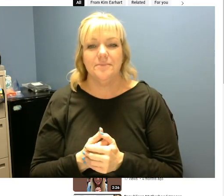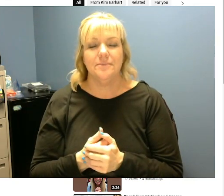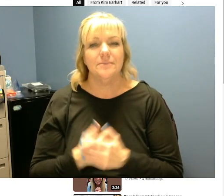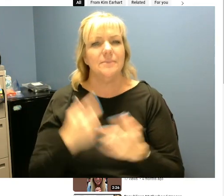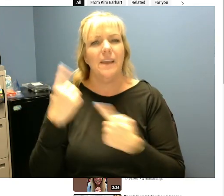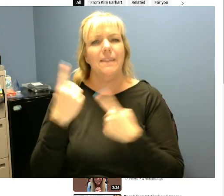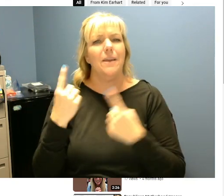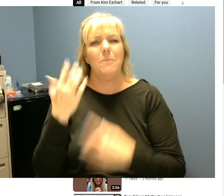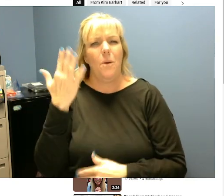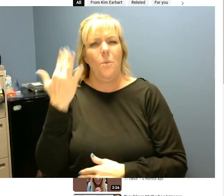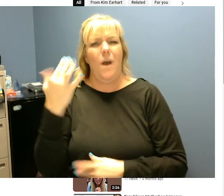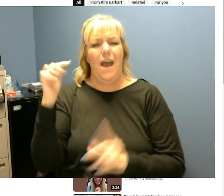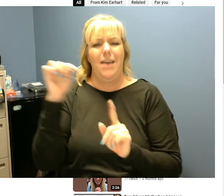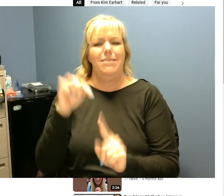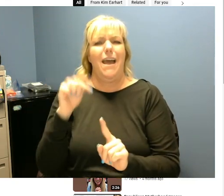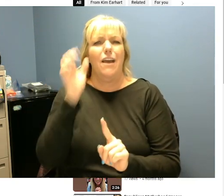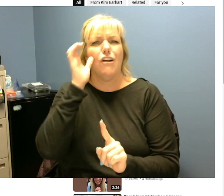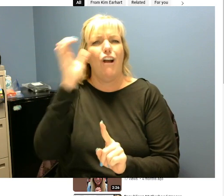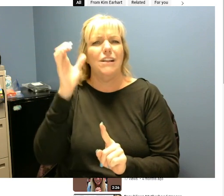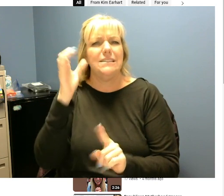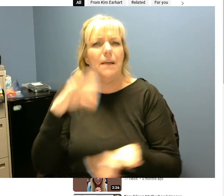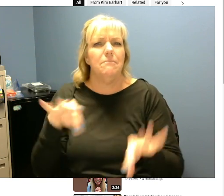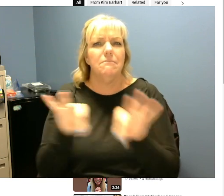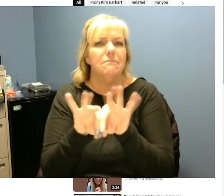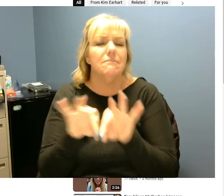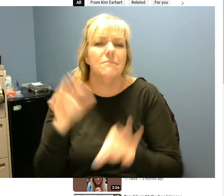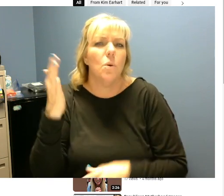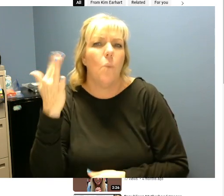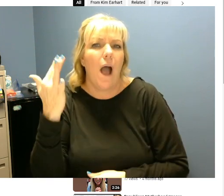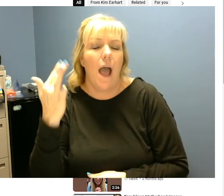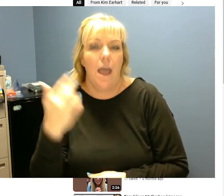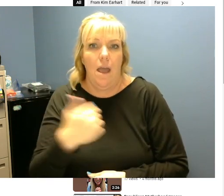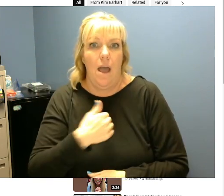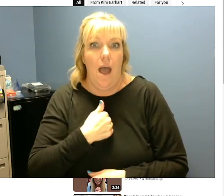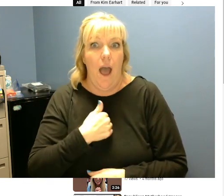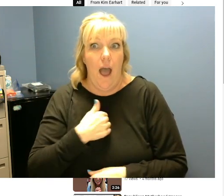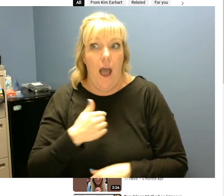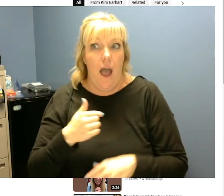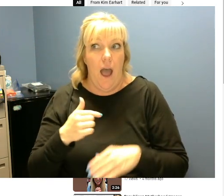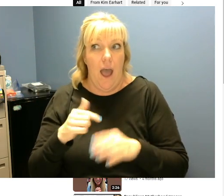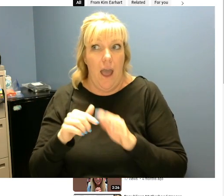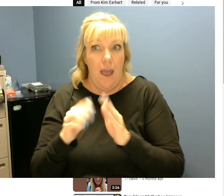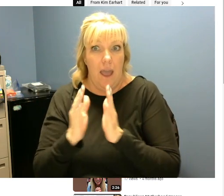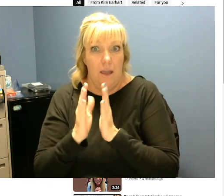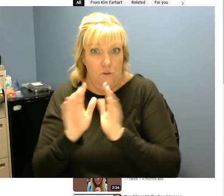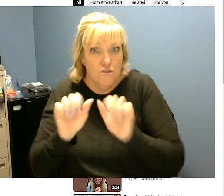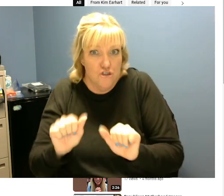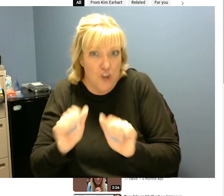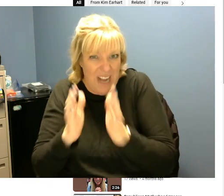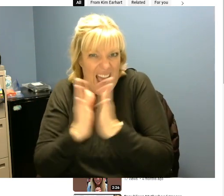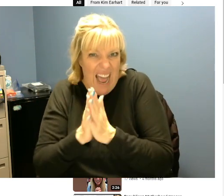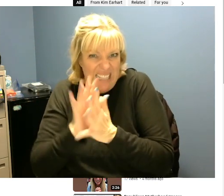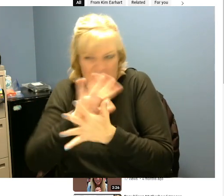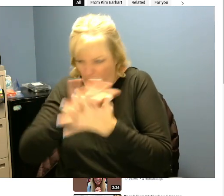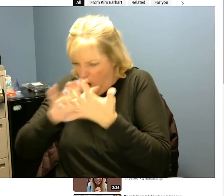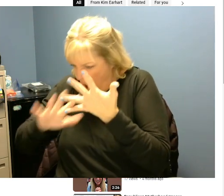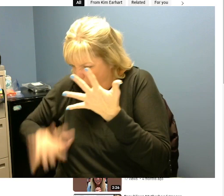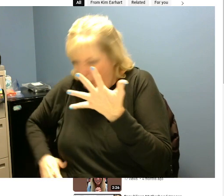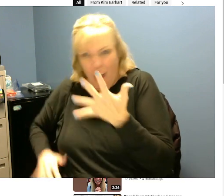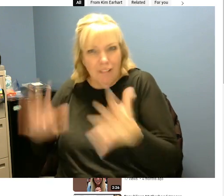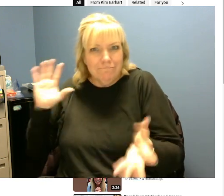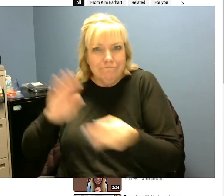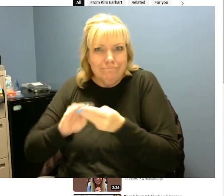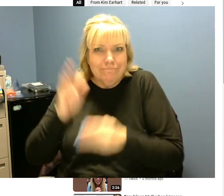this term matters. Why, out of all the things I could have asked you about on an exam, did I ask you about this term? How does it